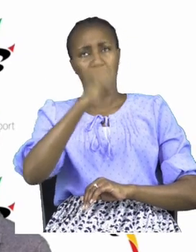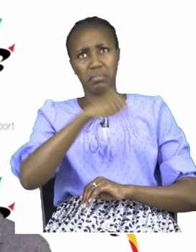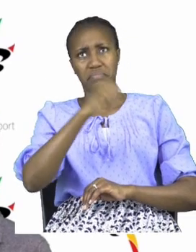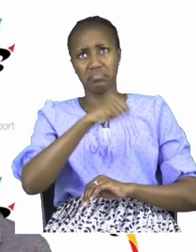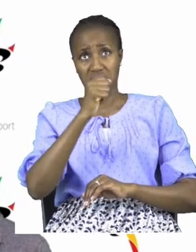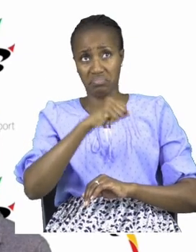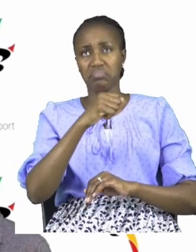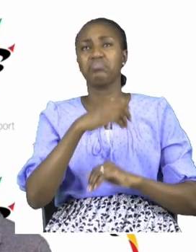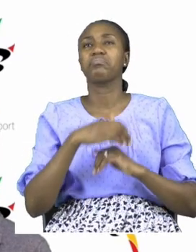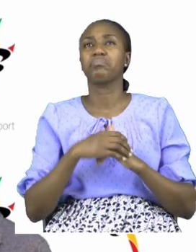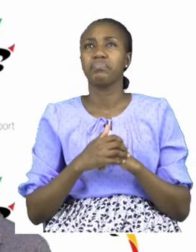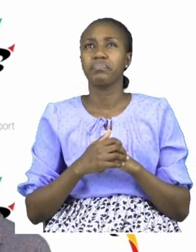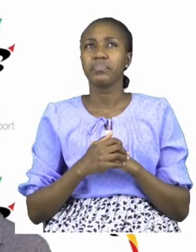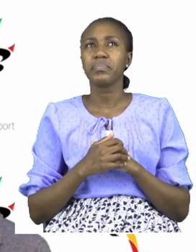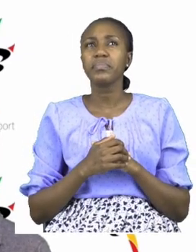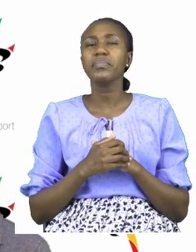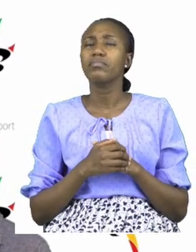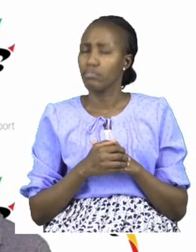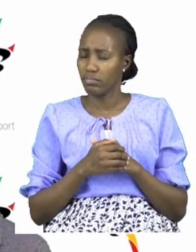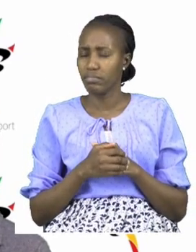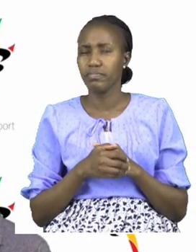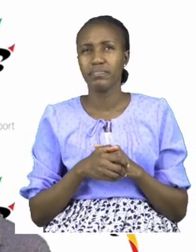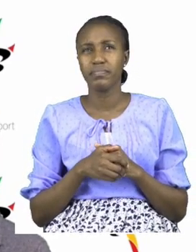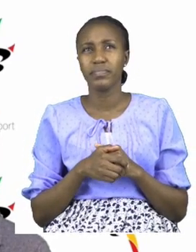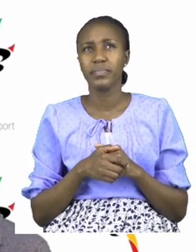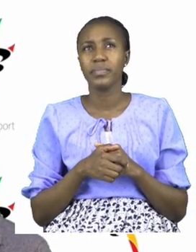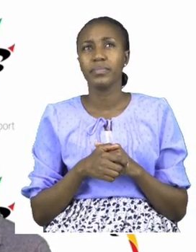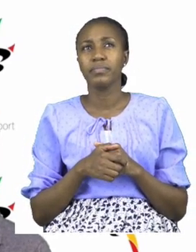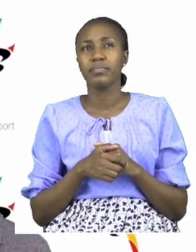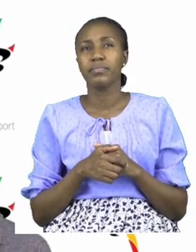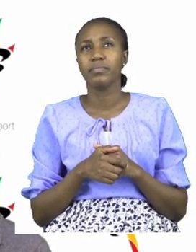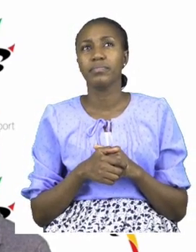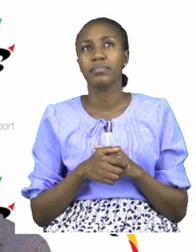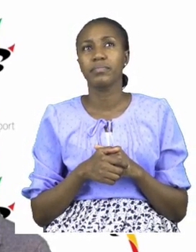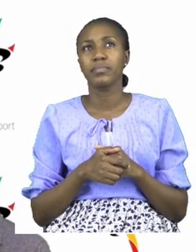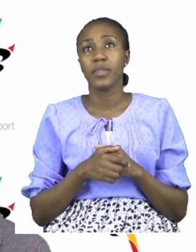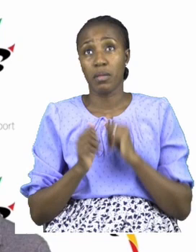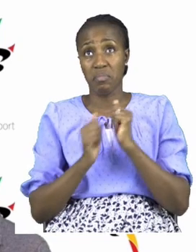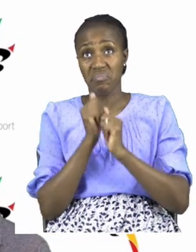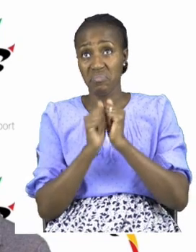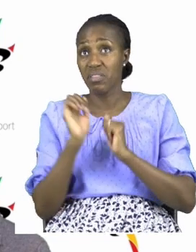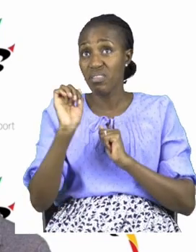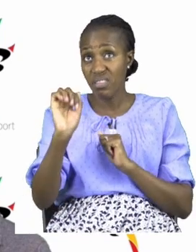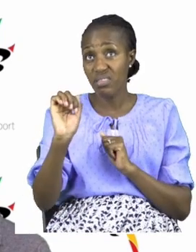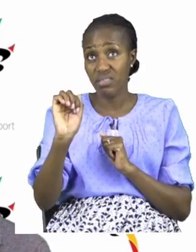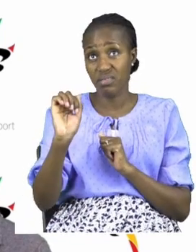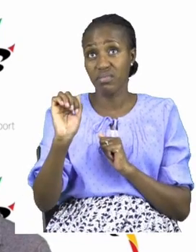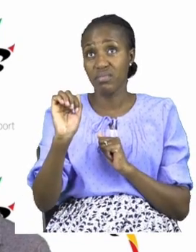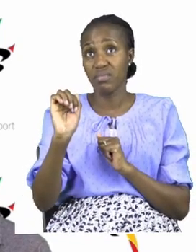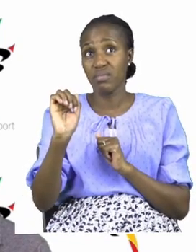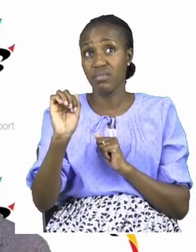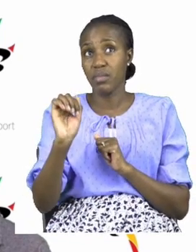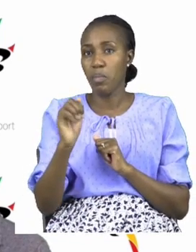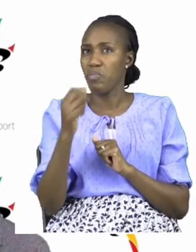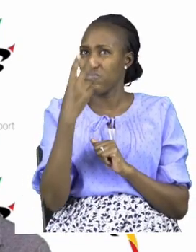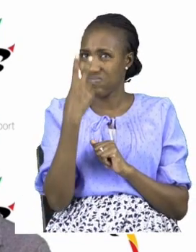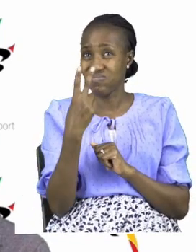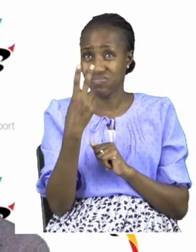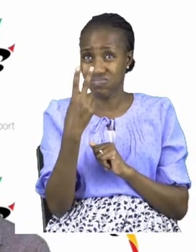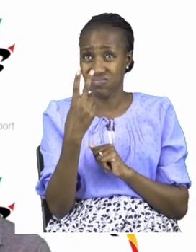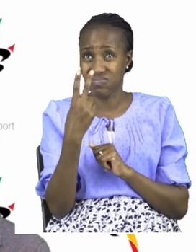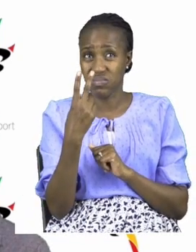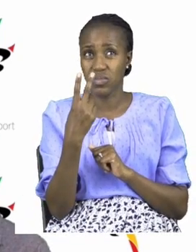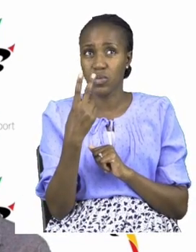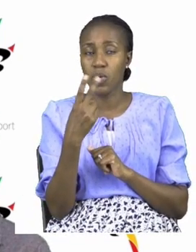Yes, in fact, Cody, the elder brother of Cornar, they both played in the they were part of